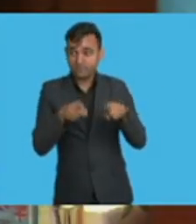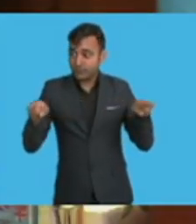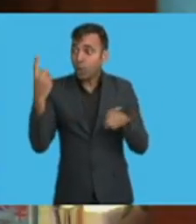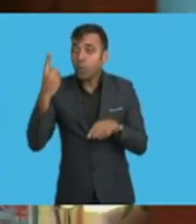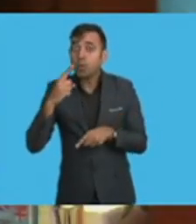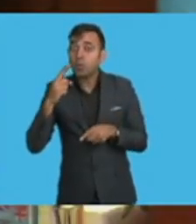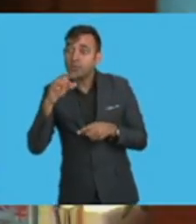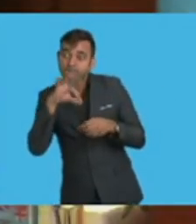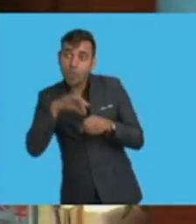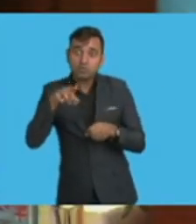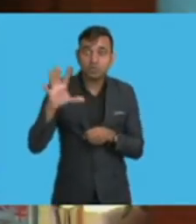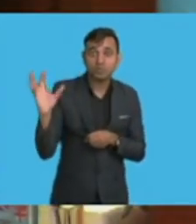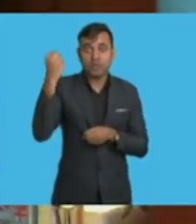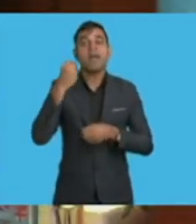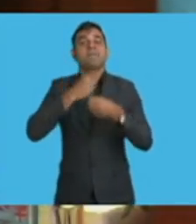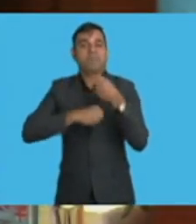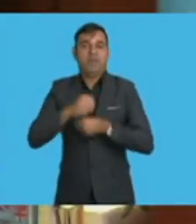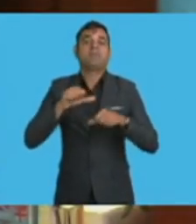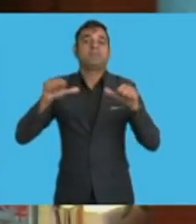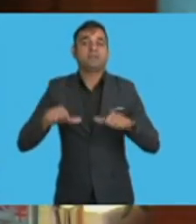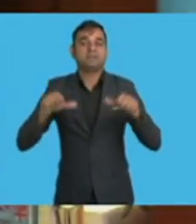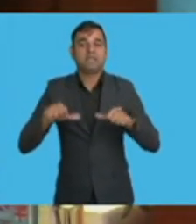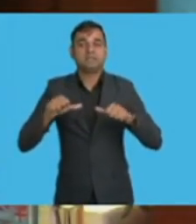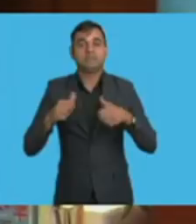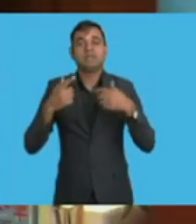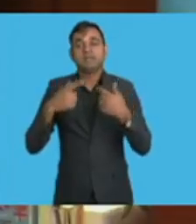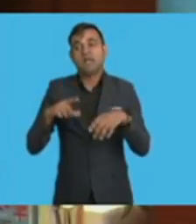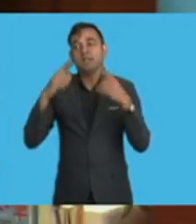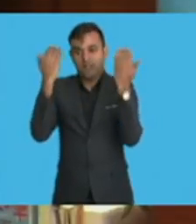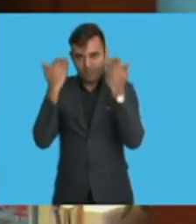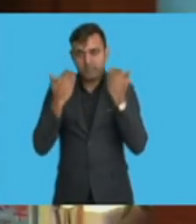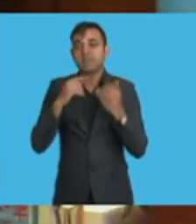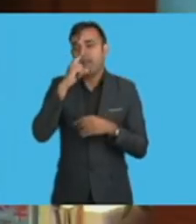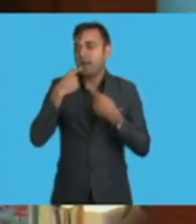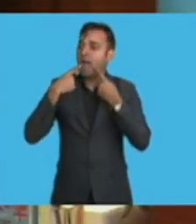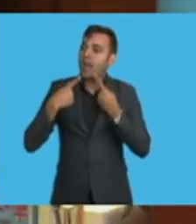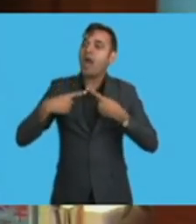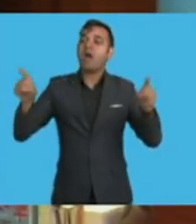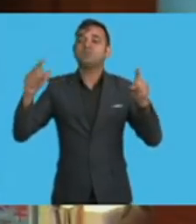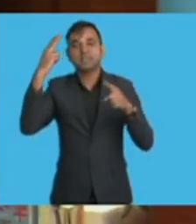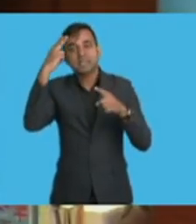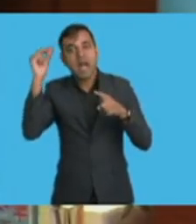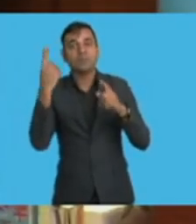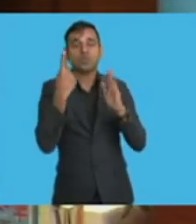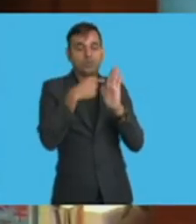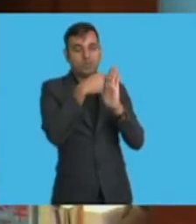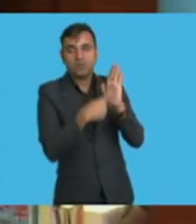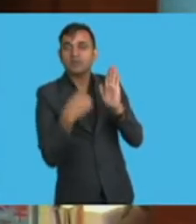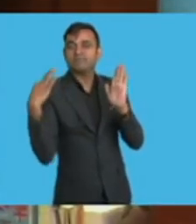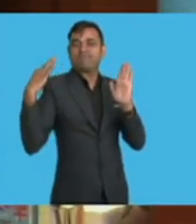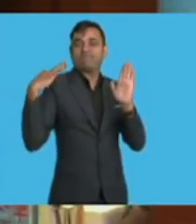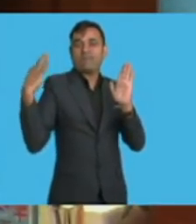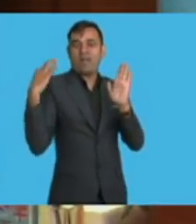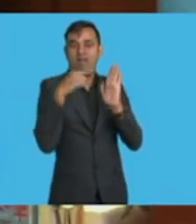be appointed as the President, and the Speaker shall publicly announce the name of the President," unquote. Given the above process, it should be noted